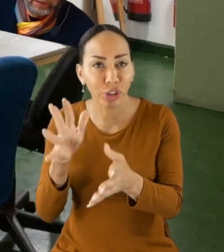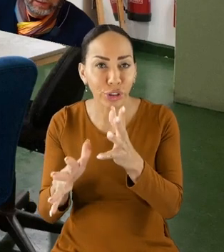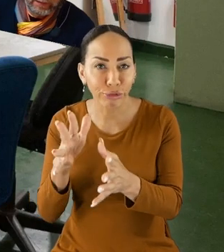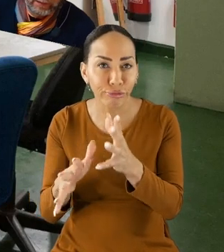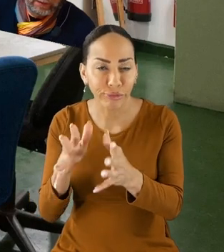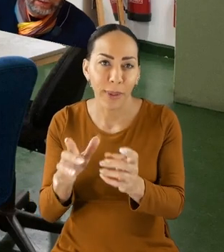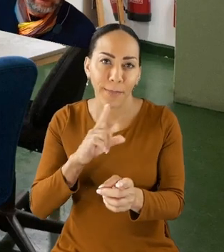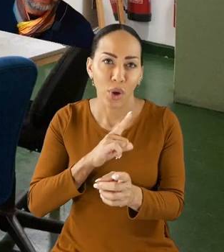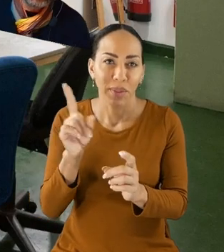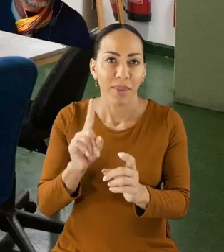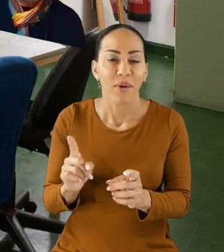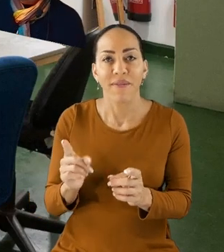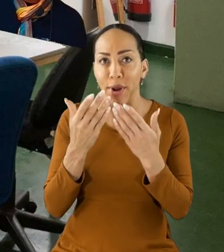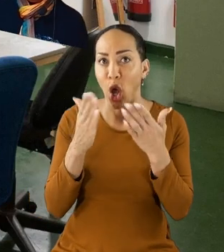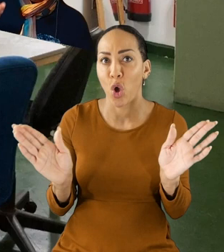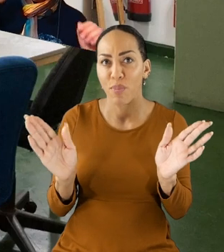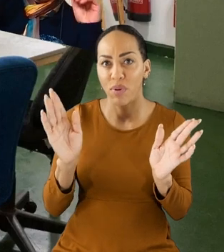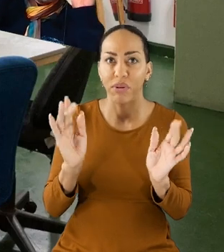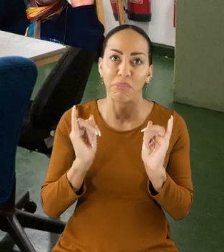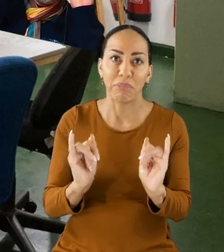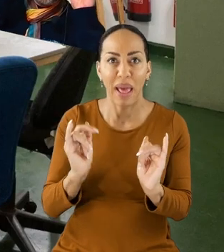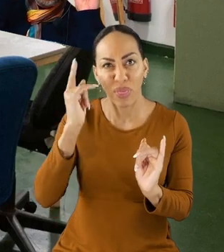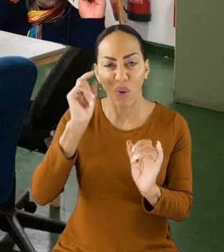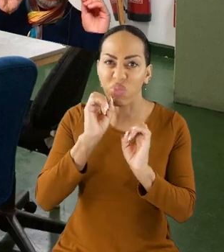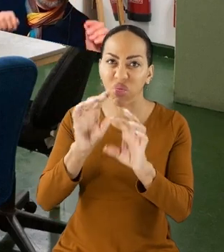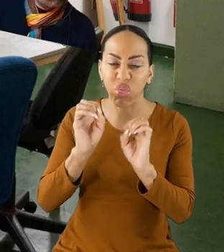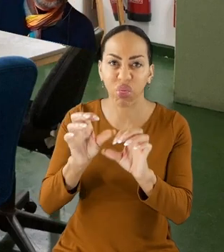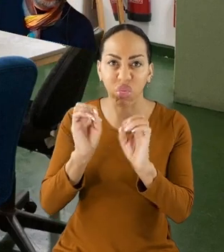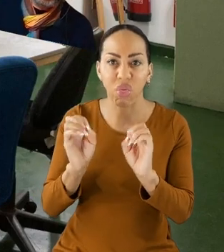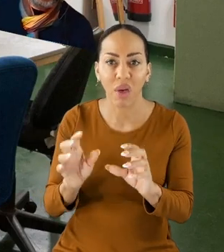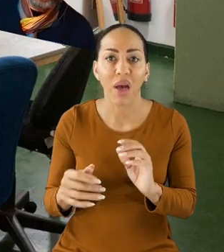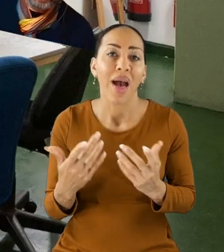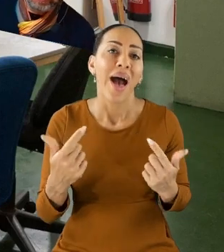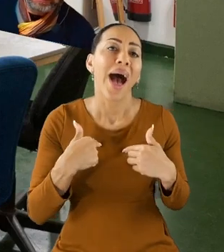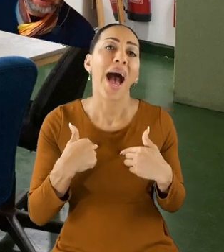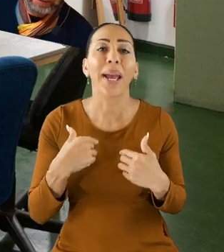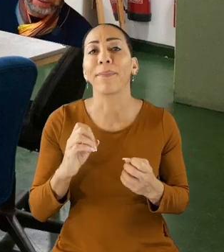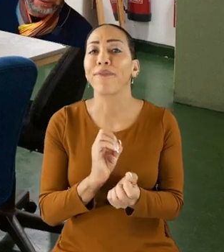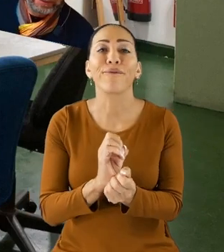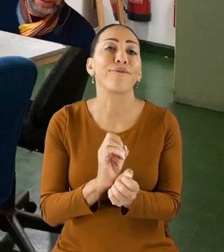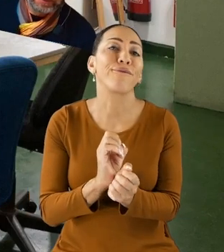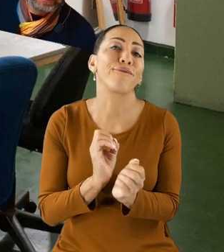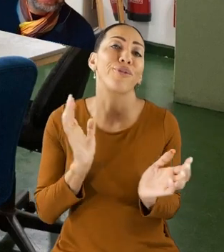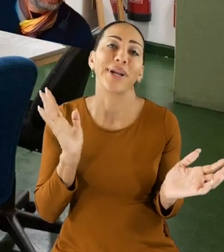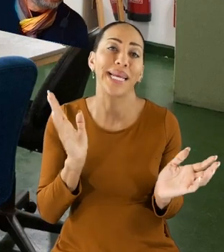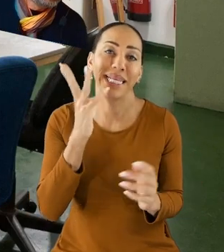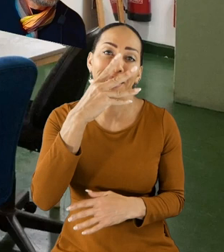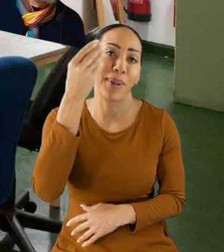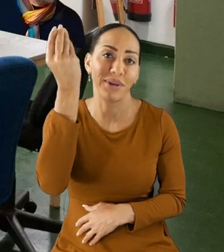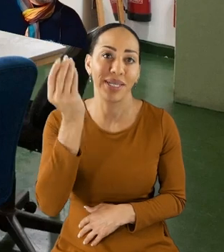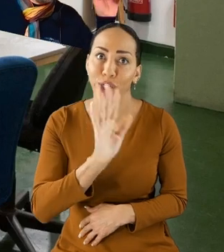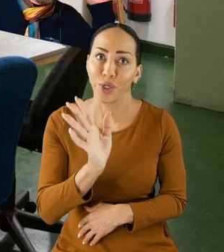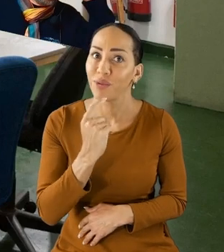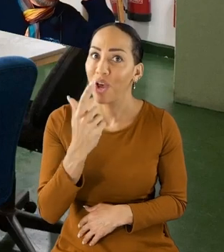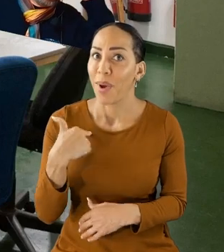Okay. I mean, I'm very sort of free-spirited libertarian anarchist. Yeah. In some ways. Don't tell my